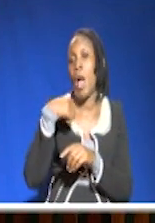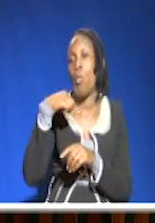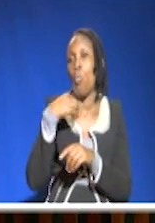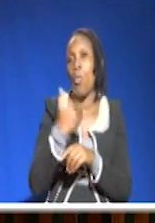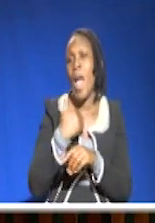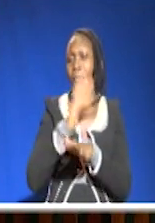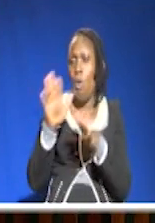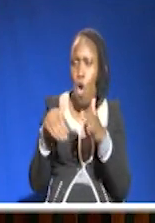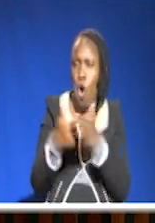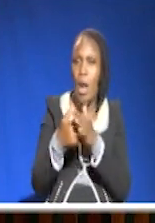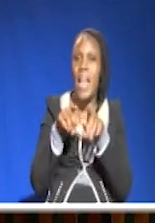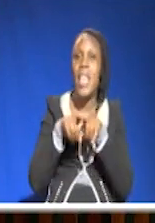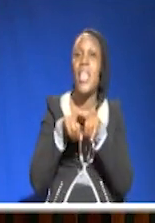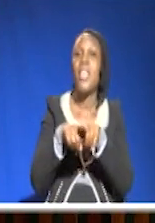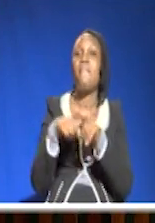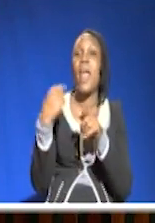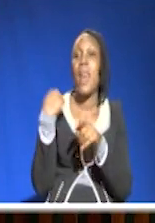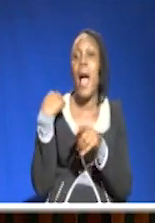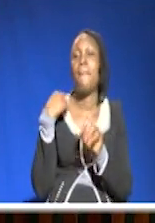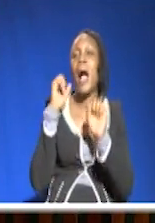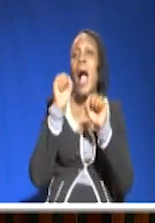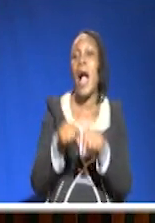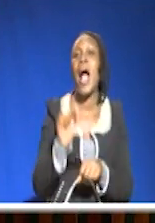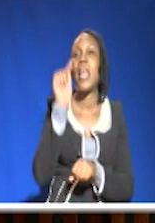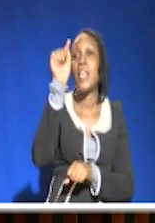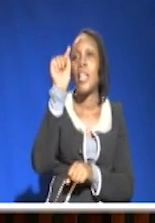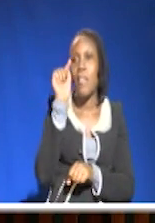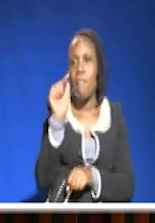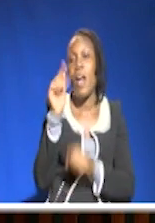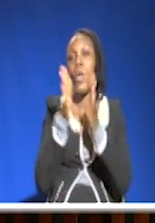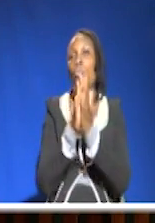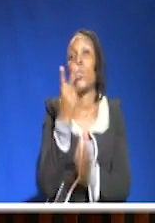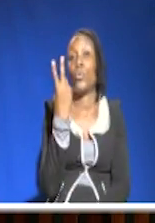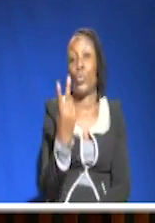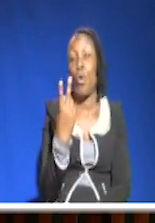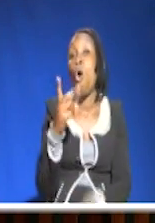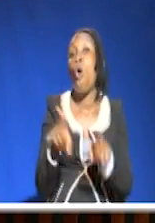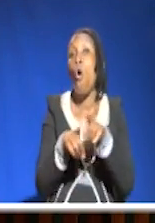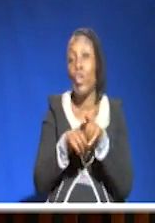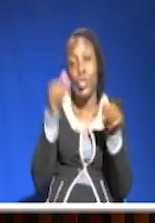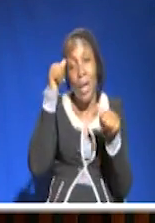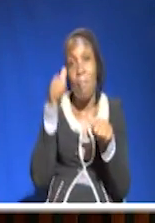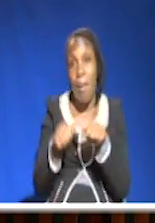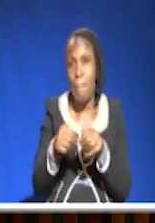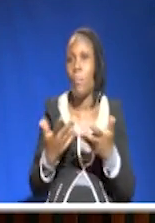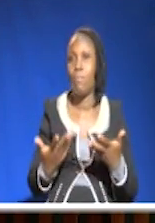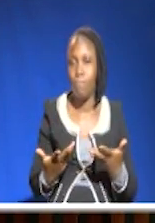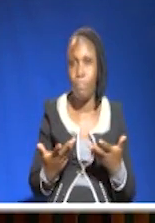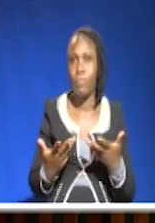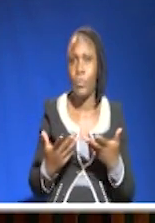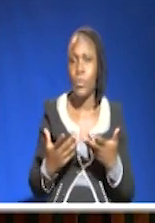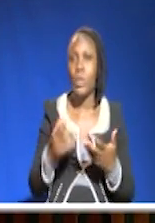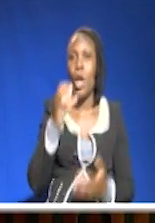even numbers are divisible by 2. Remember also that